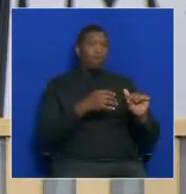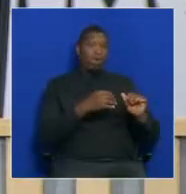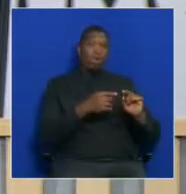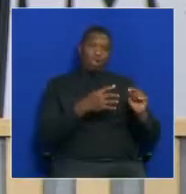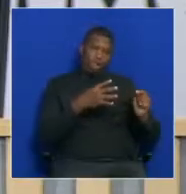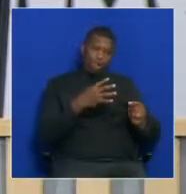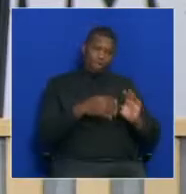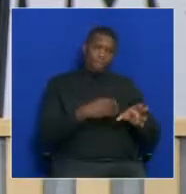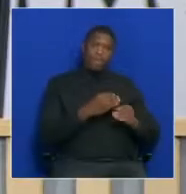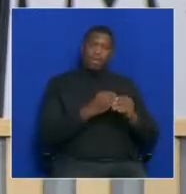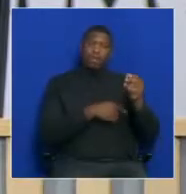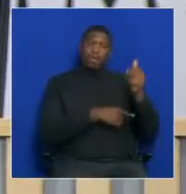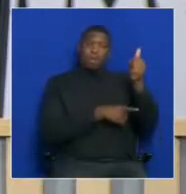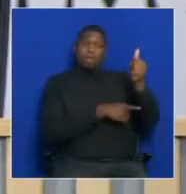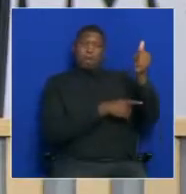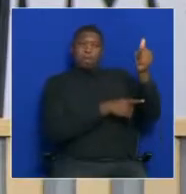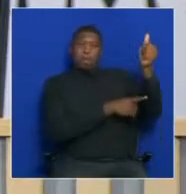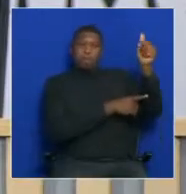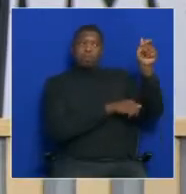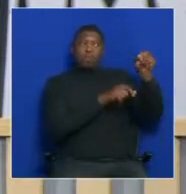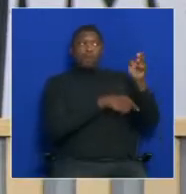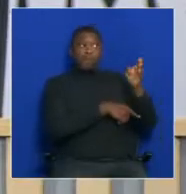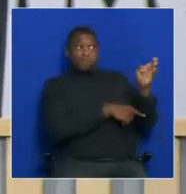brigadiers and so forth. So